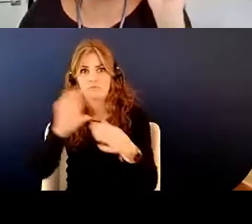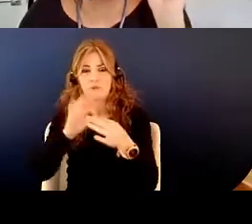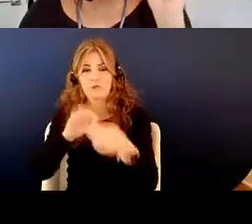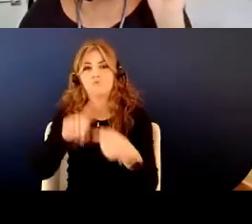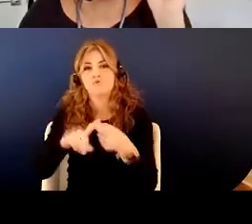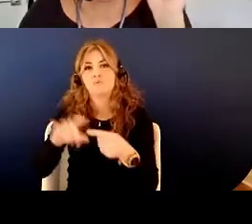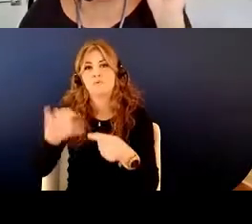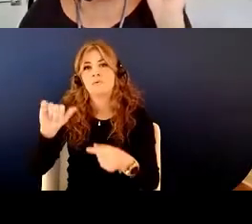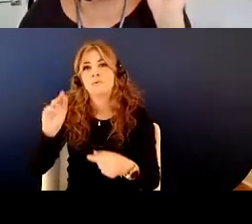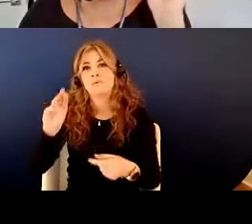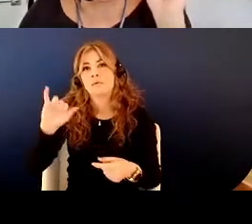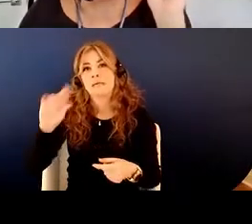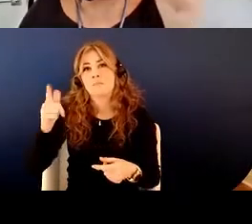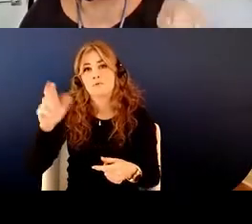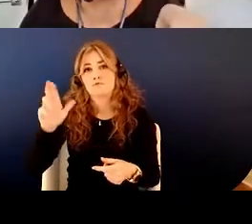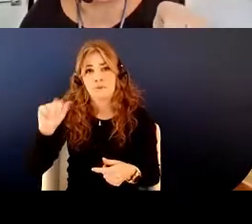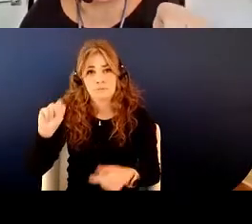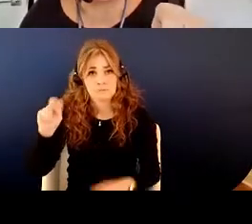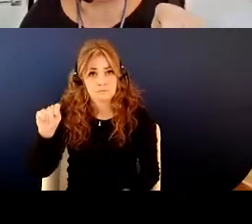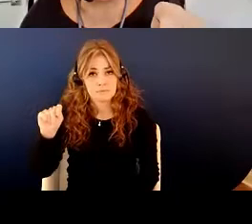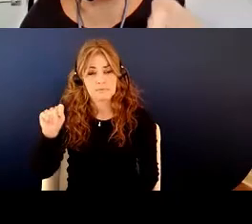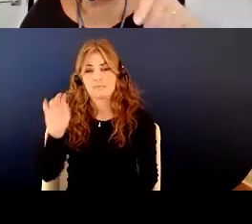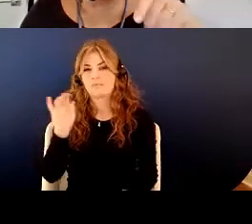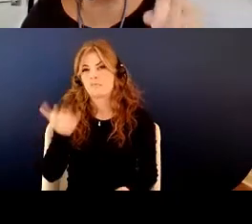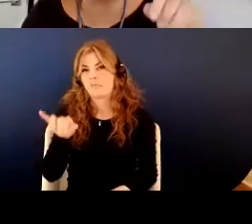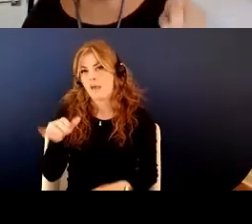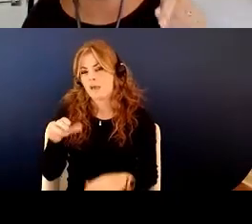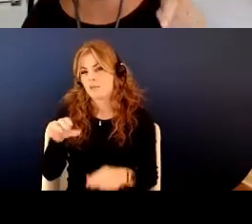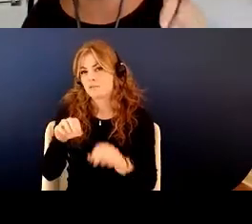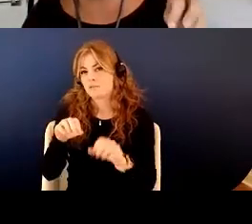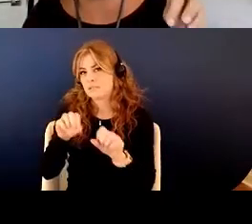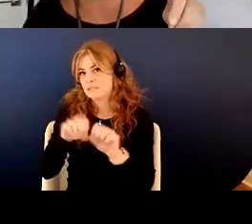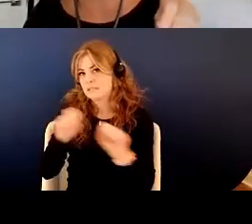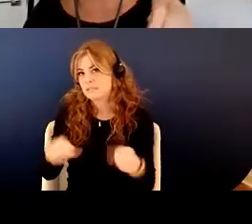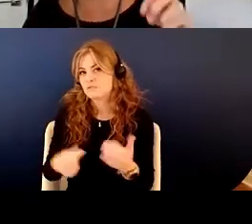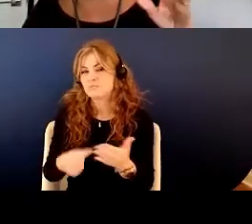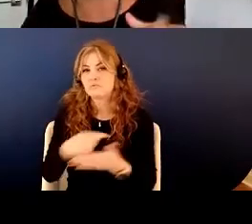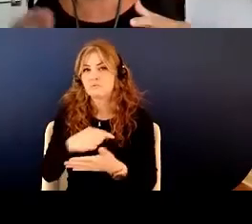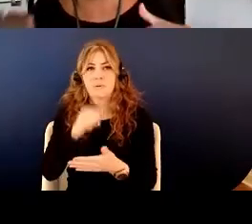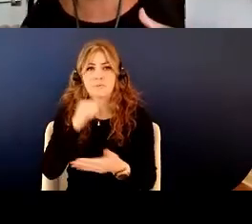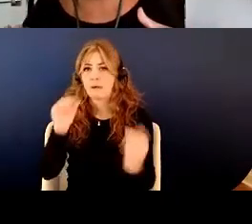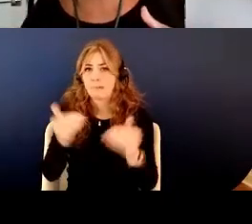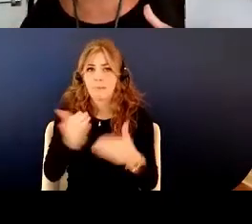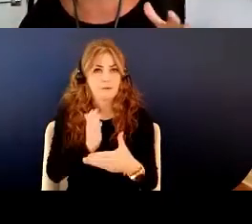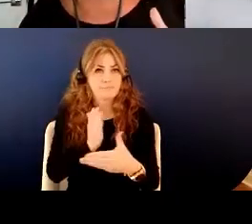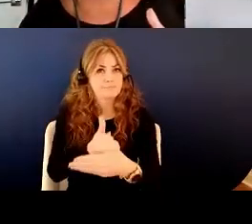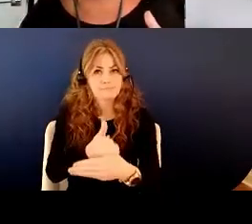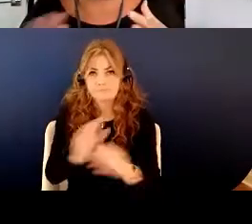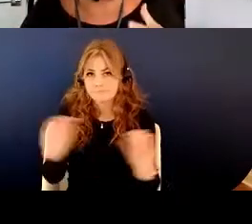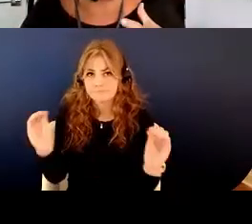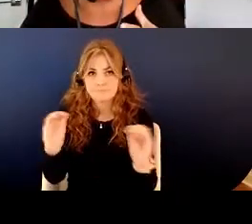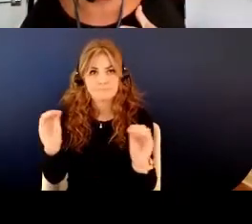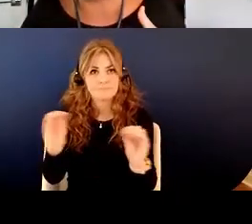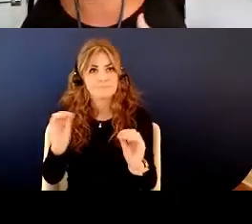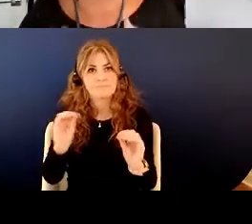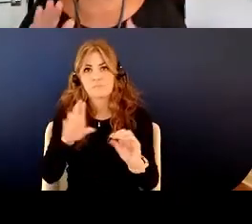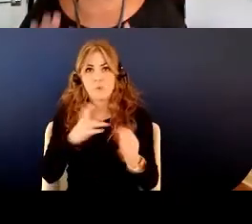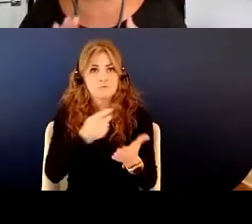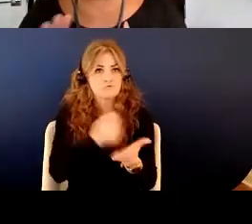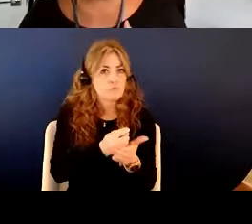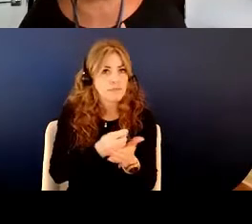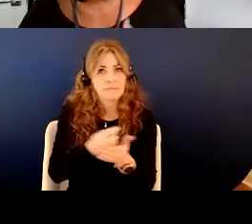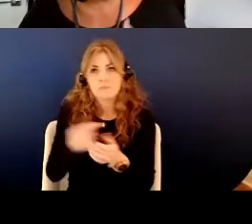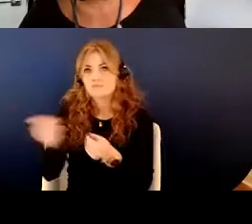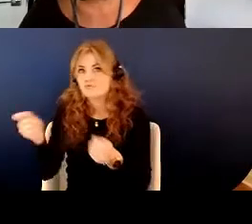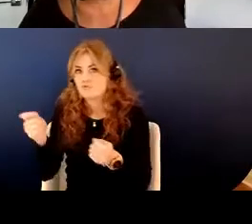And so in this particular systematic review, they're not comparing two interventions. So we're not comparing a treatment and control group. We're not